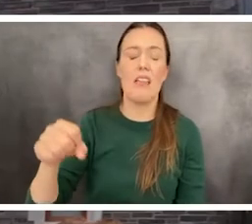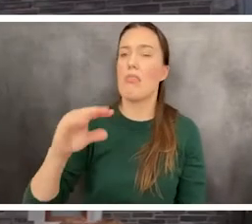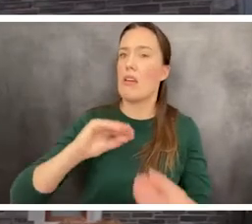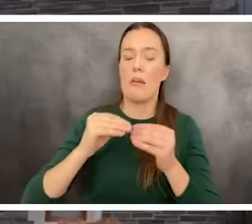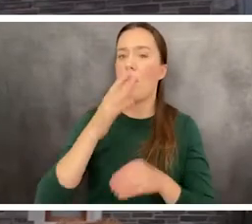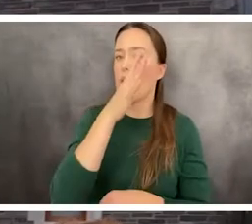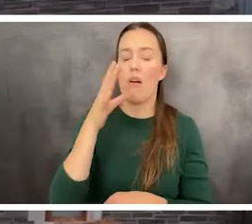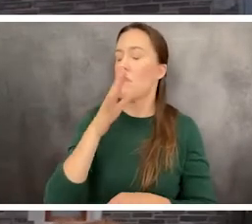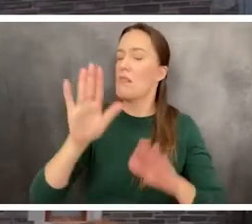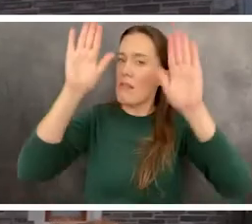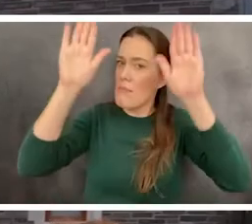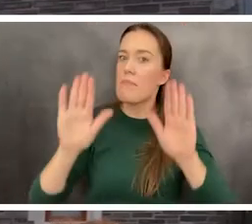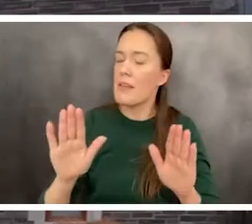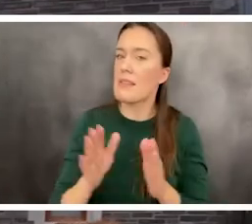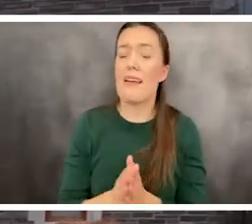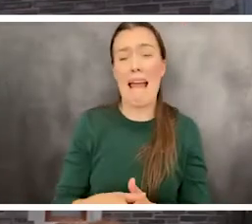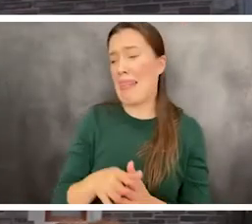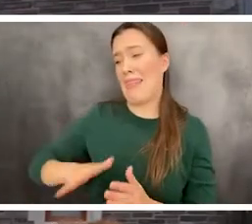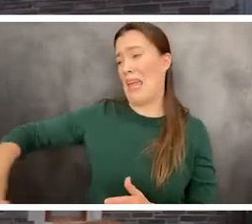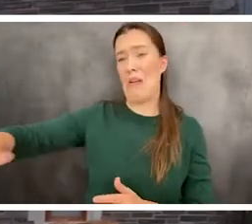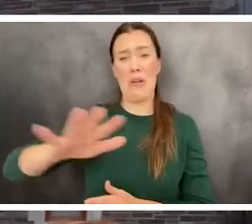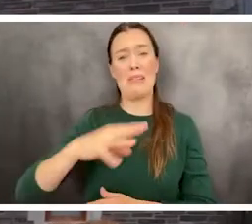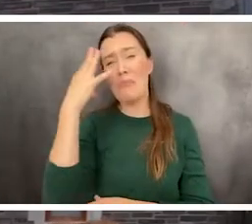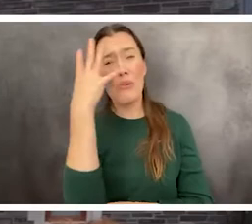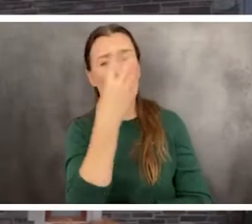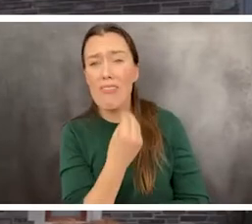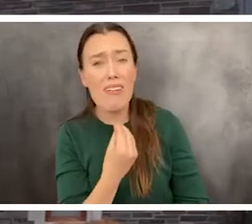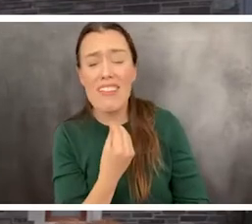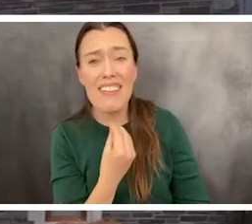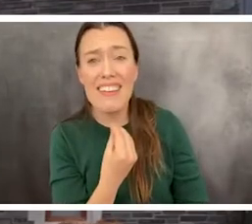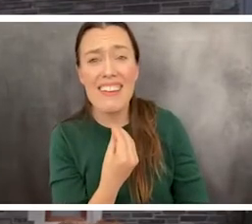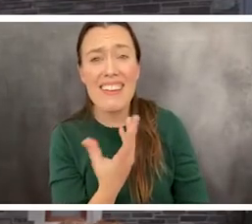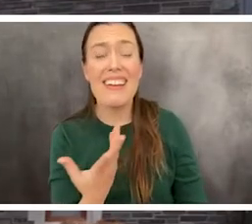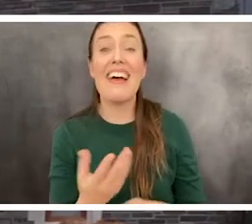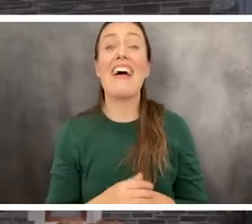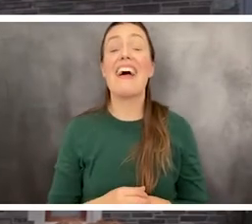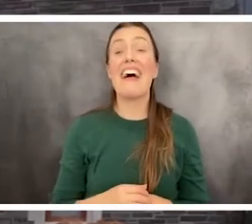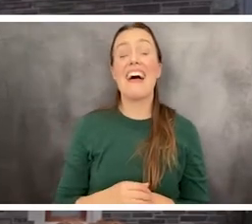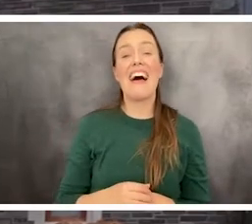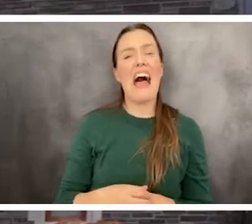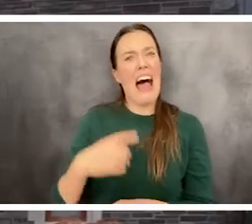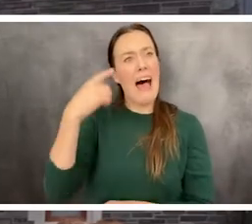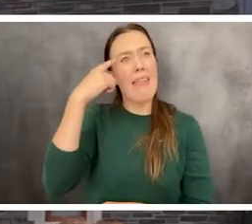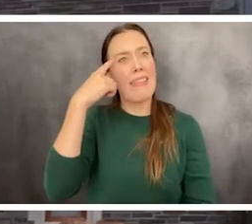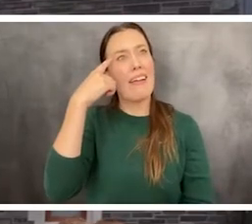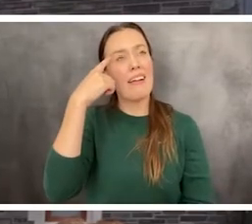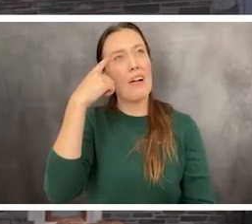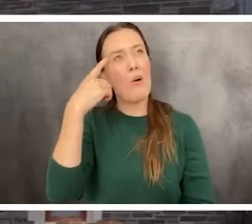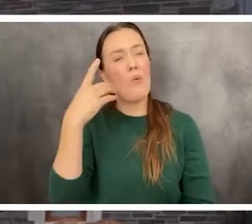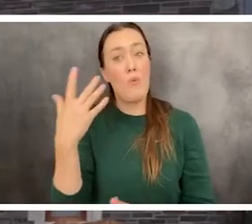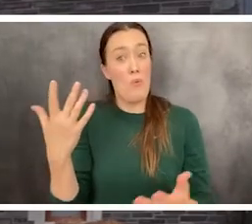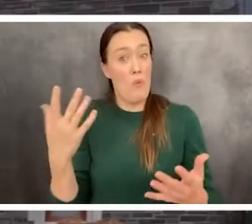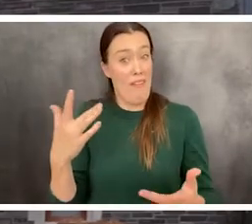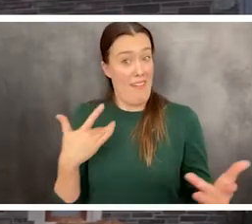number of farms is amazing, and just beautiful countryside to roll out to, and especially I think what I